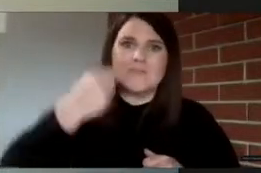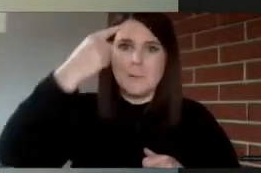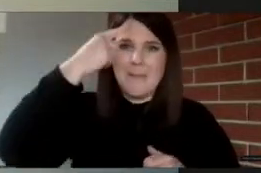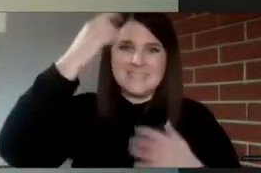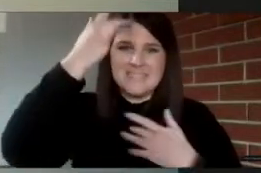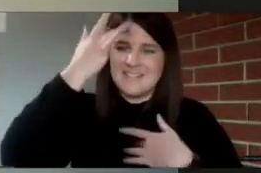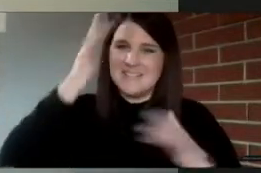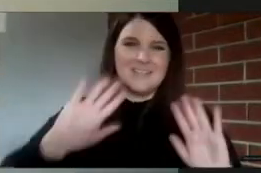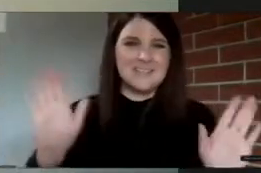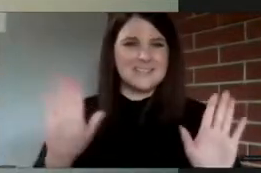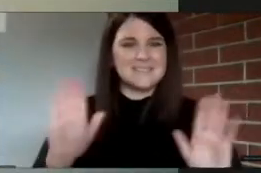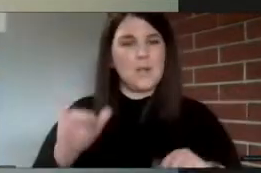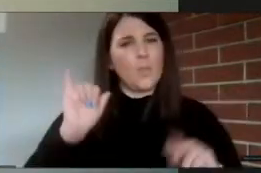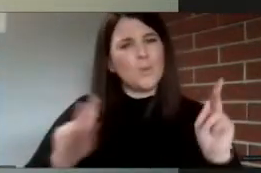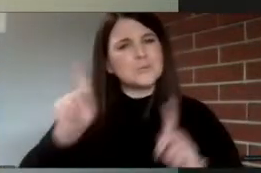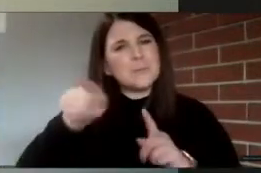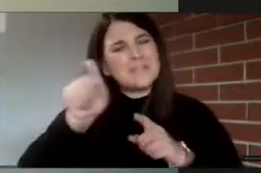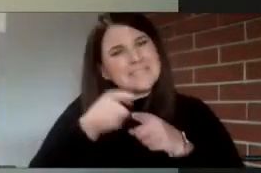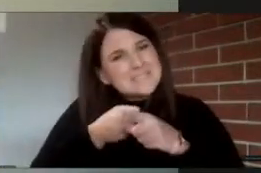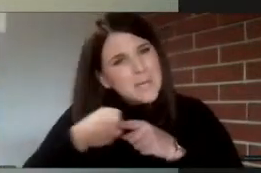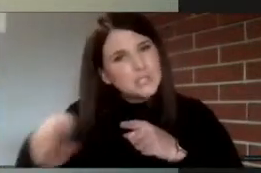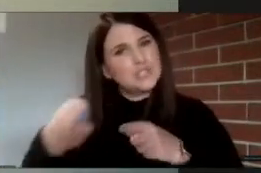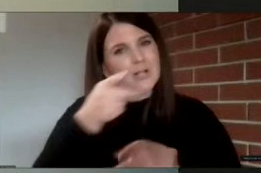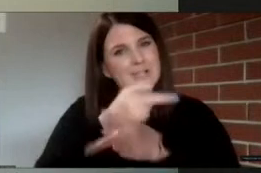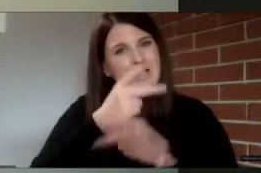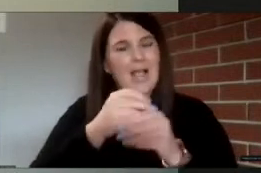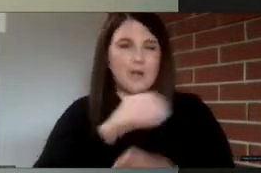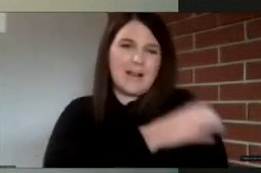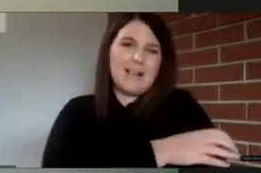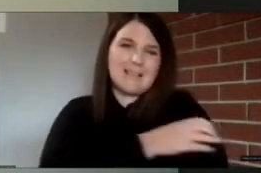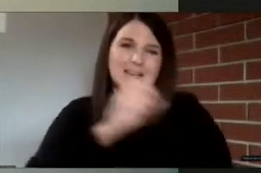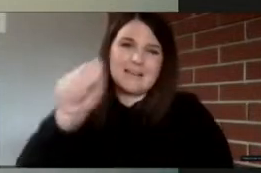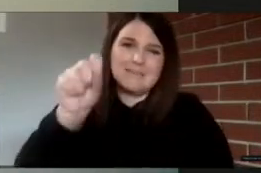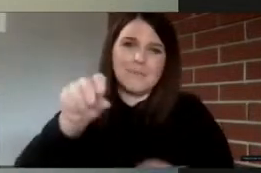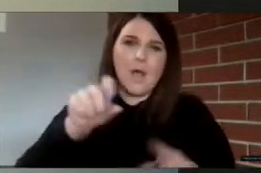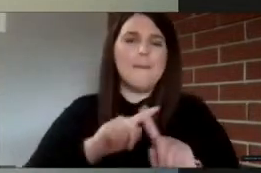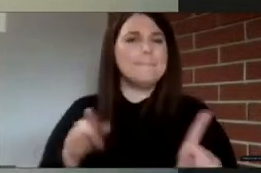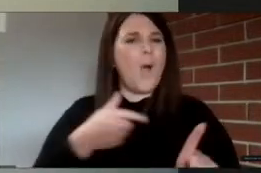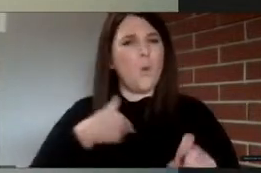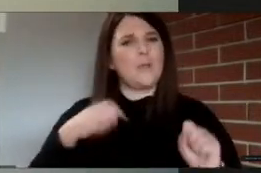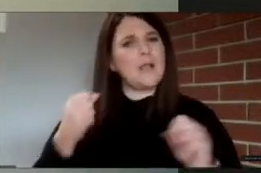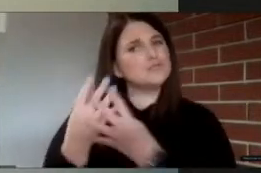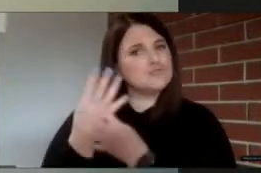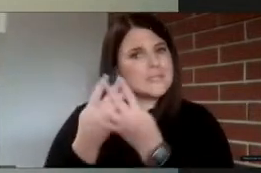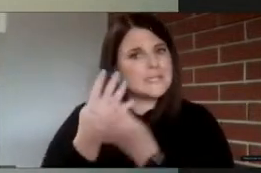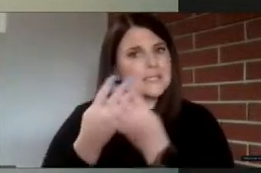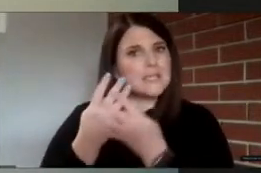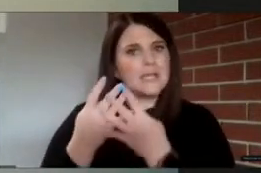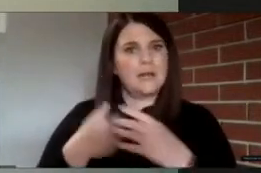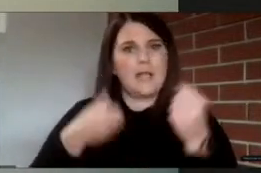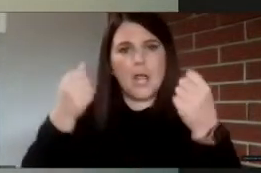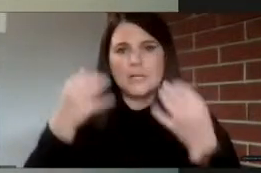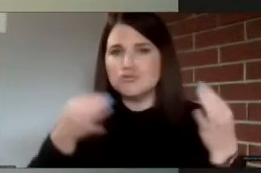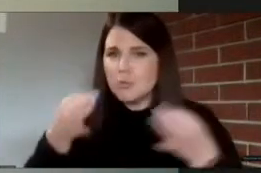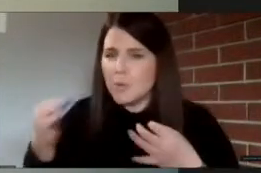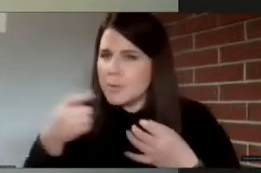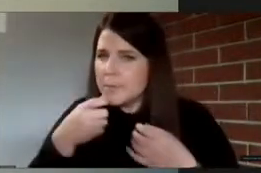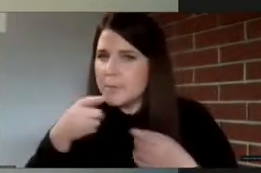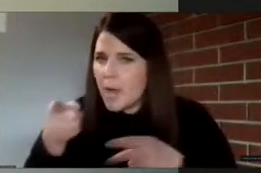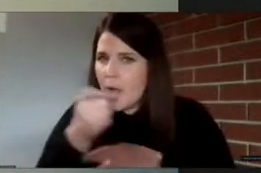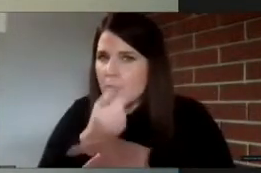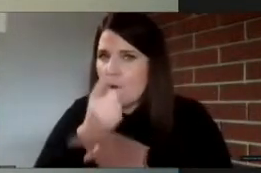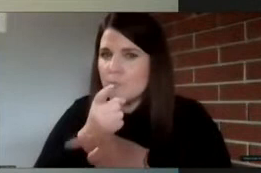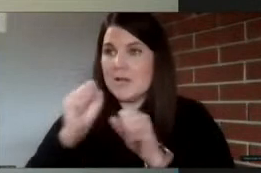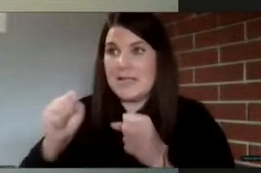are individuals who need specialty care in our clinics. But we can screen for those and determine who is appropriate to care for